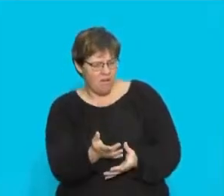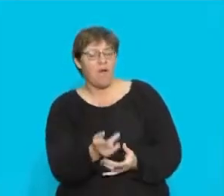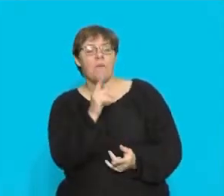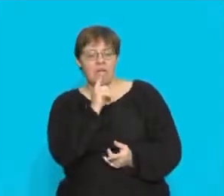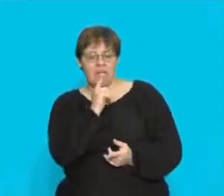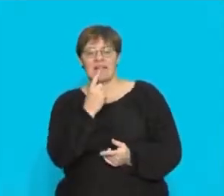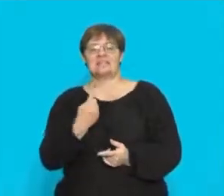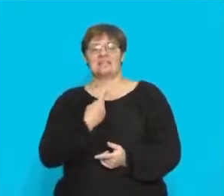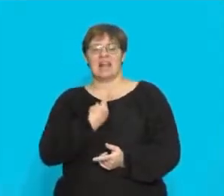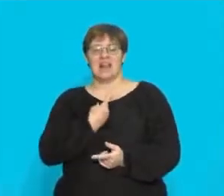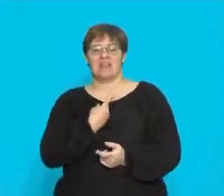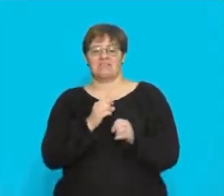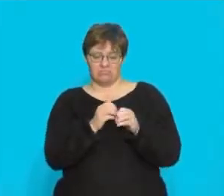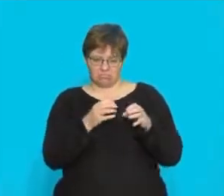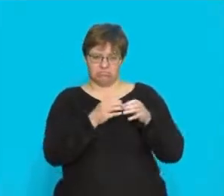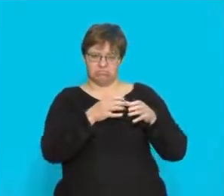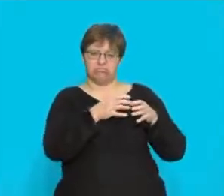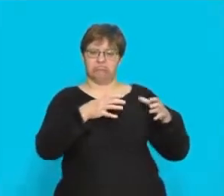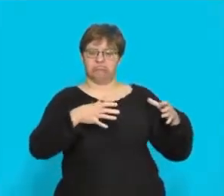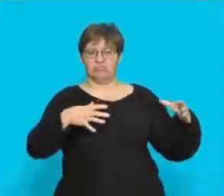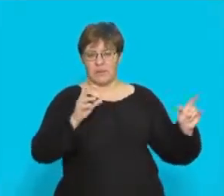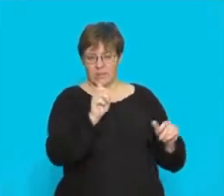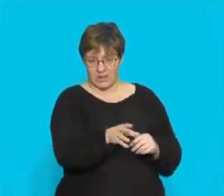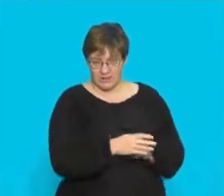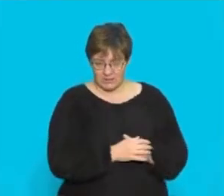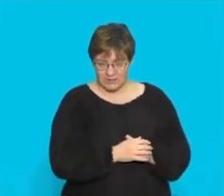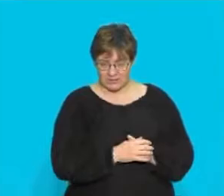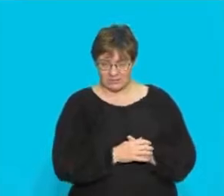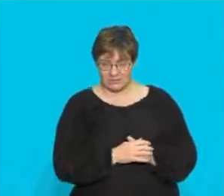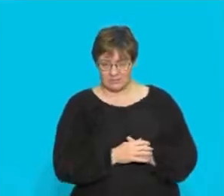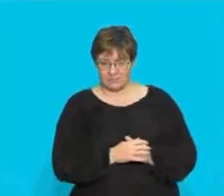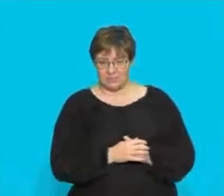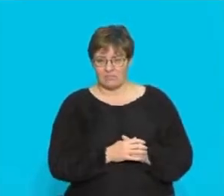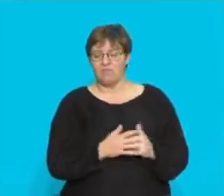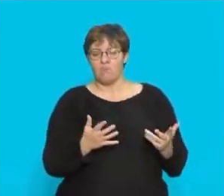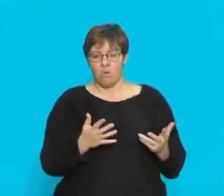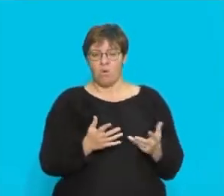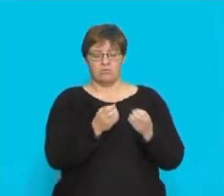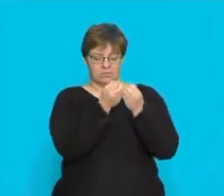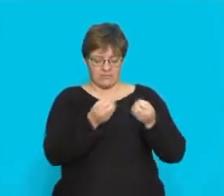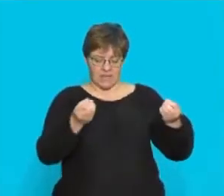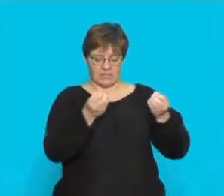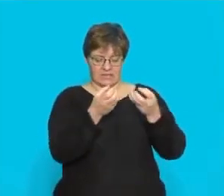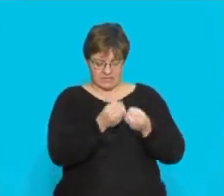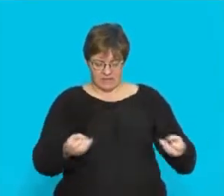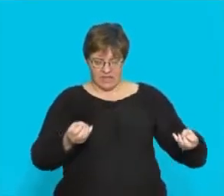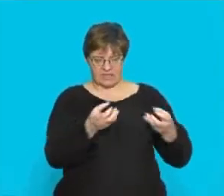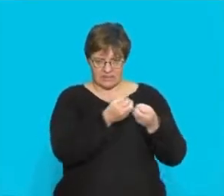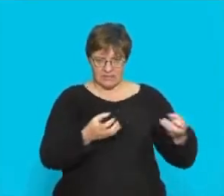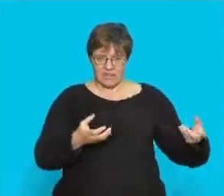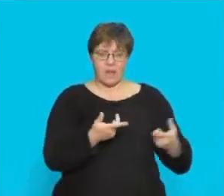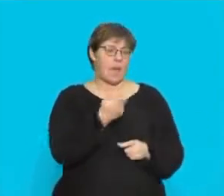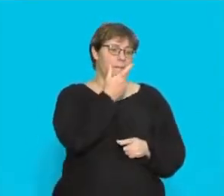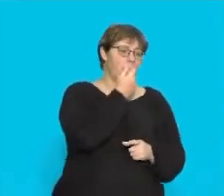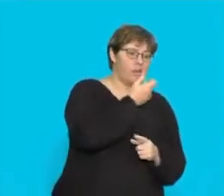to reproduce asexually. What they're usually going to do is this: they're just going to divide. We don't have